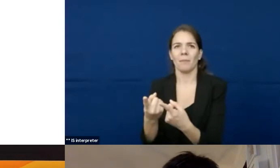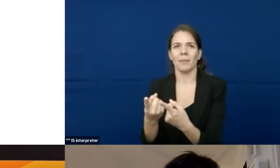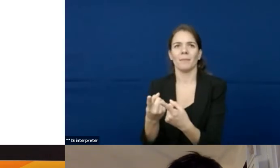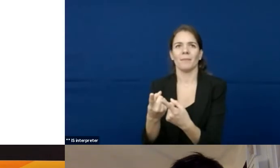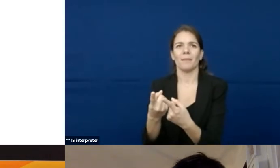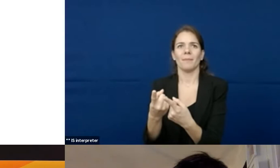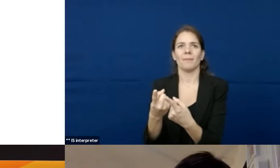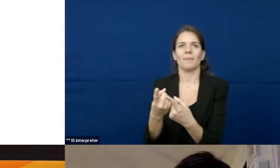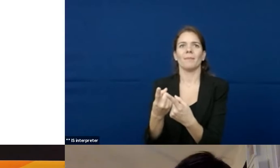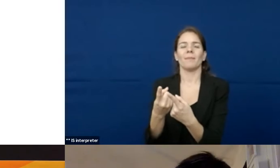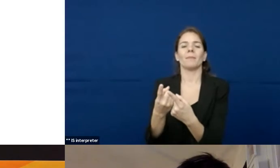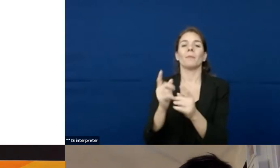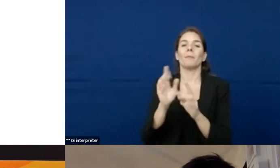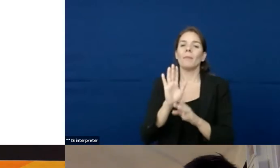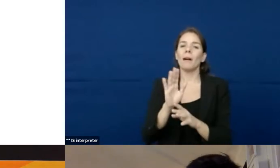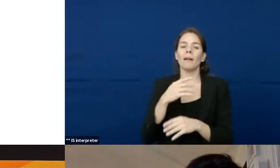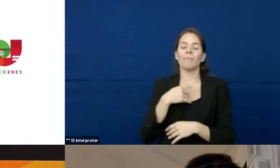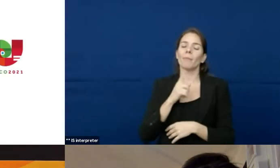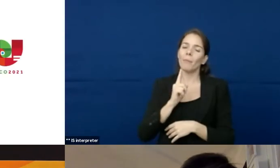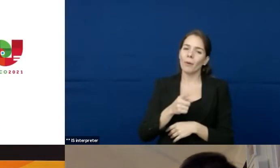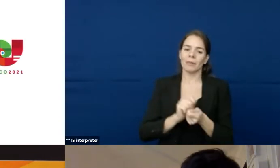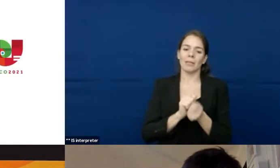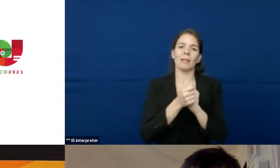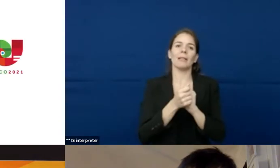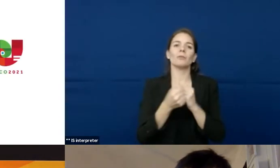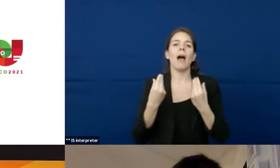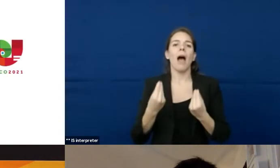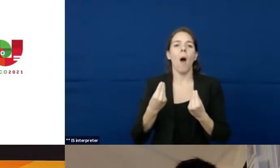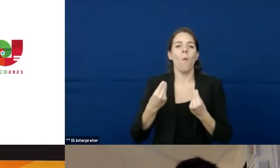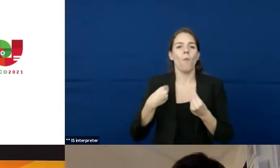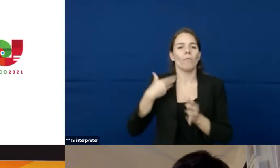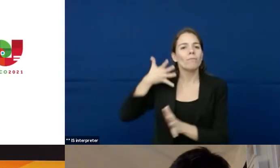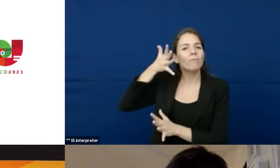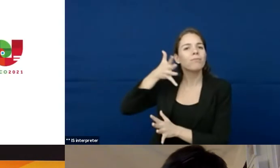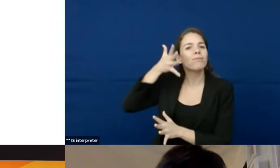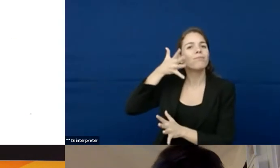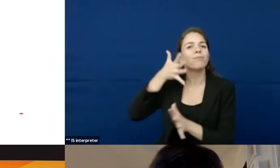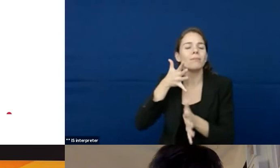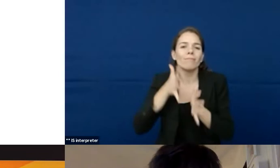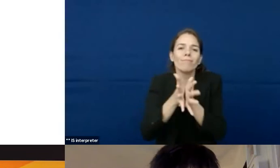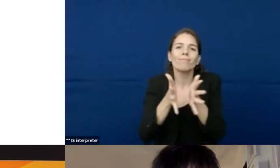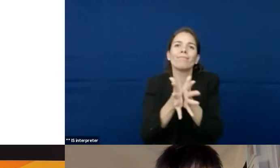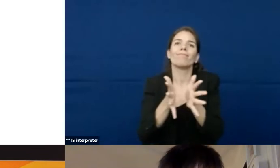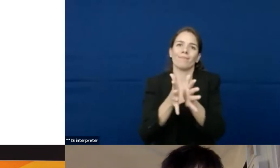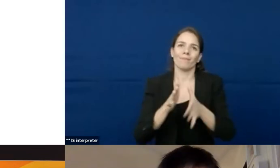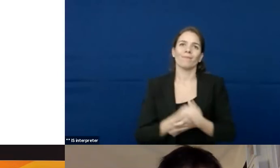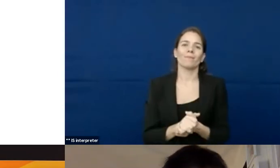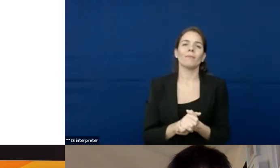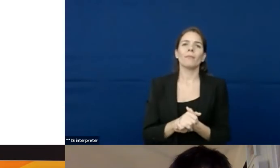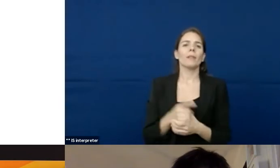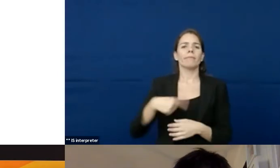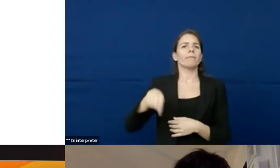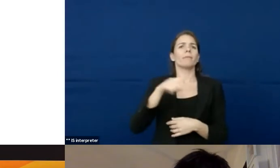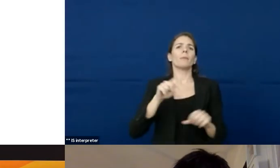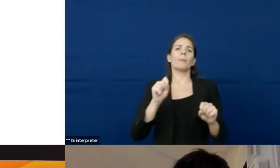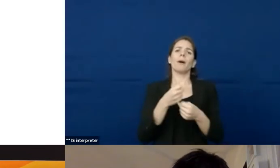why question anymore. Abundant data shows, including the practitioner-led evidence data that we receive in the Trust Fund